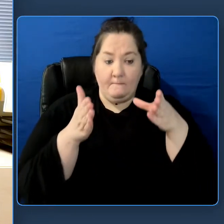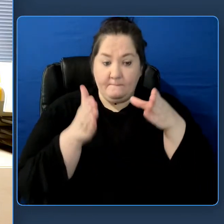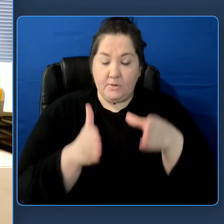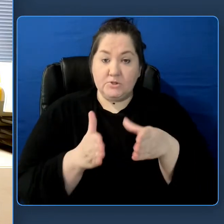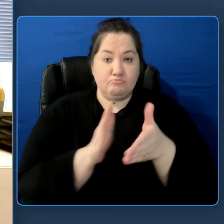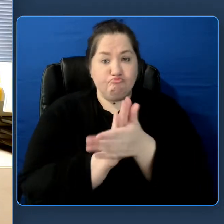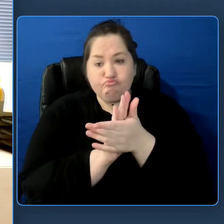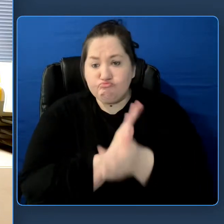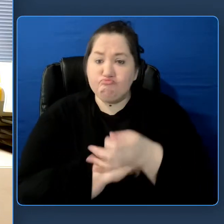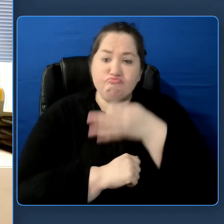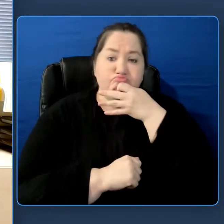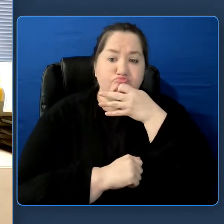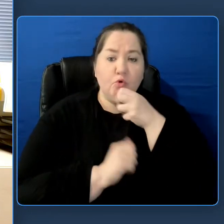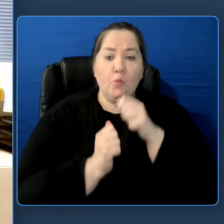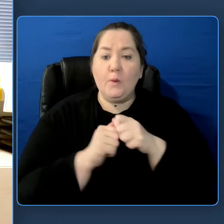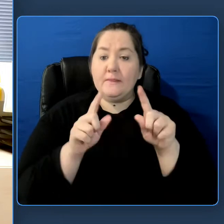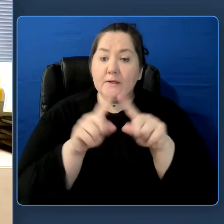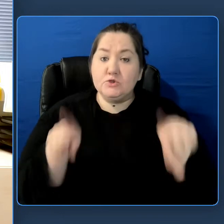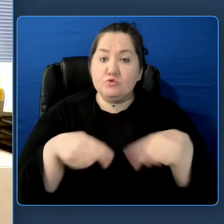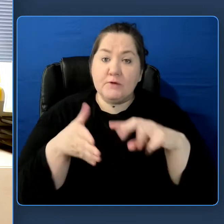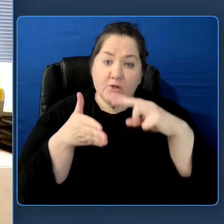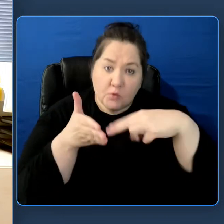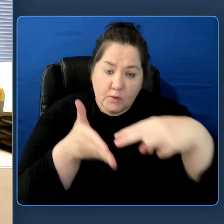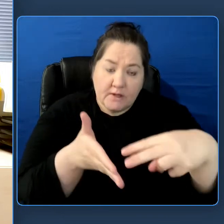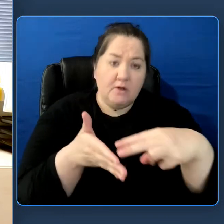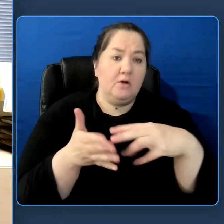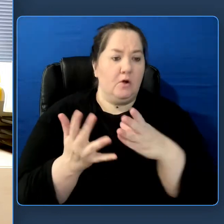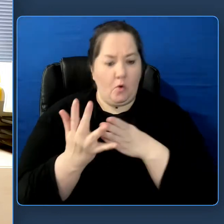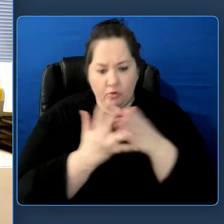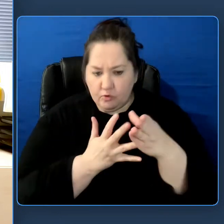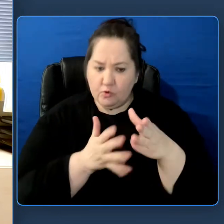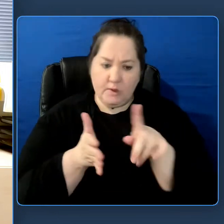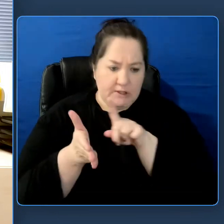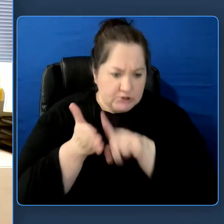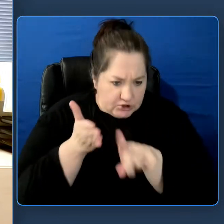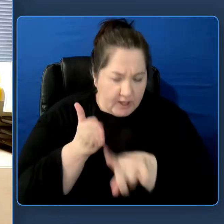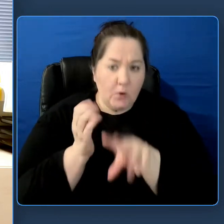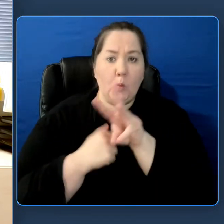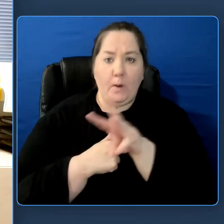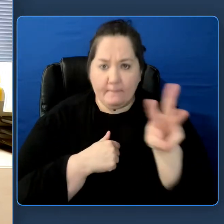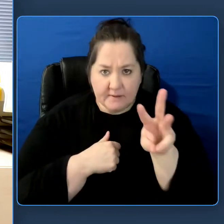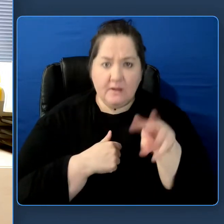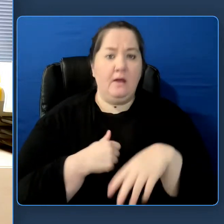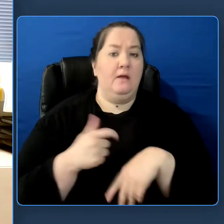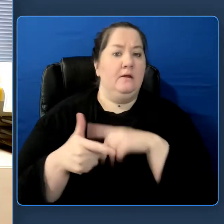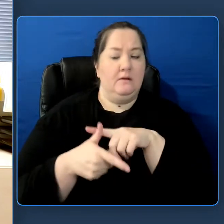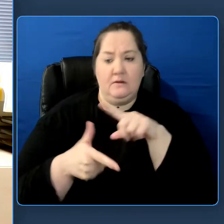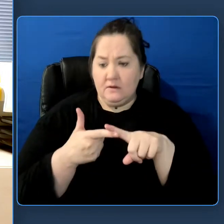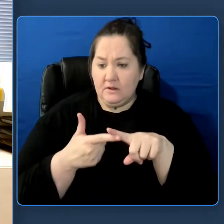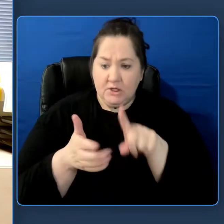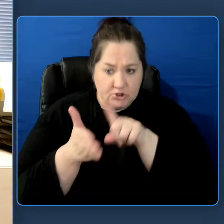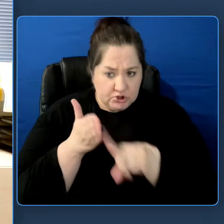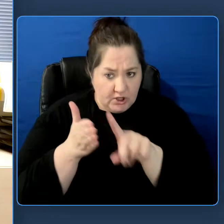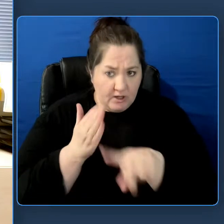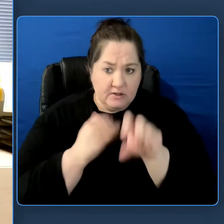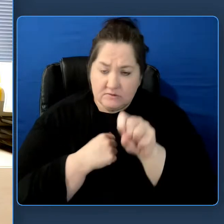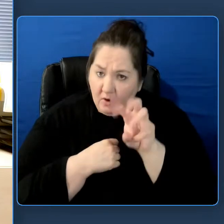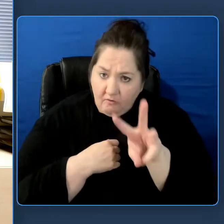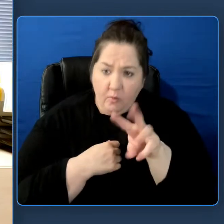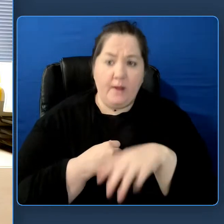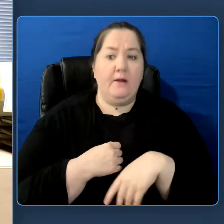who's proficient with a screen reader go through, check the website, check the